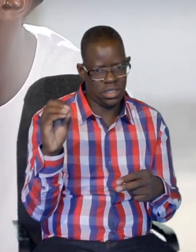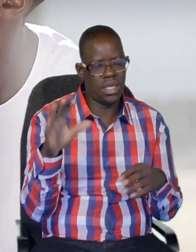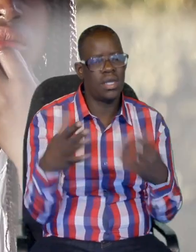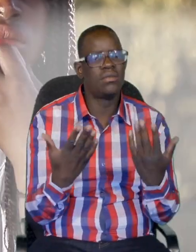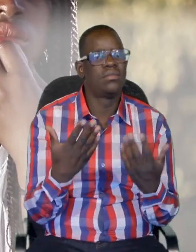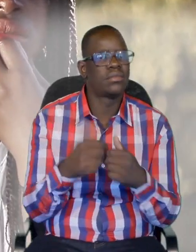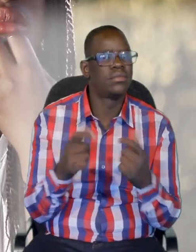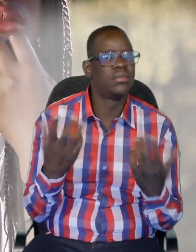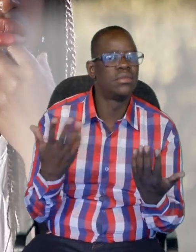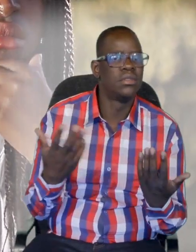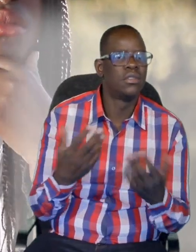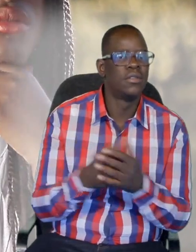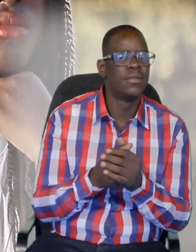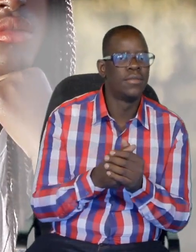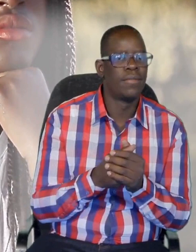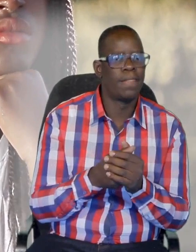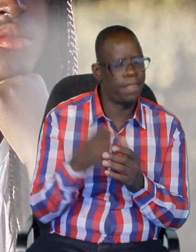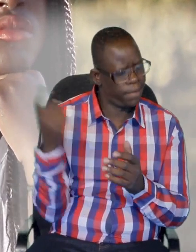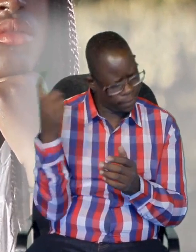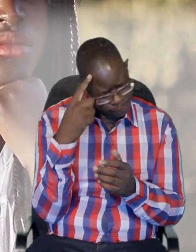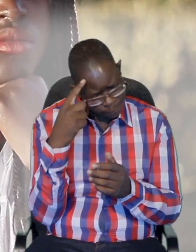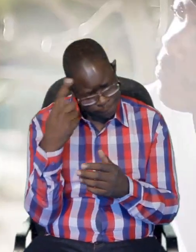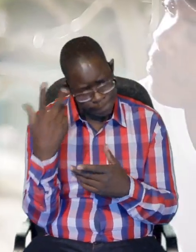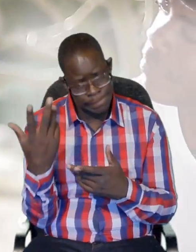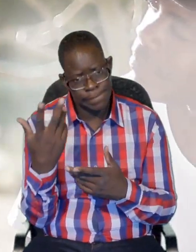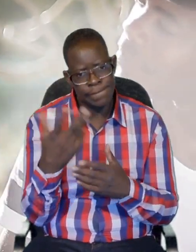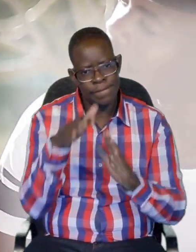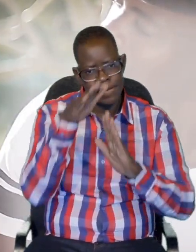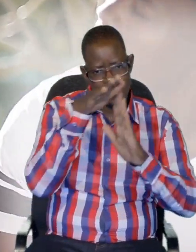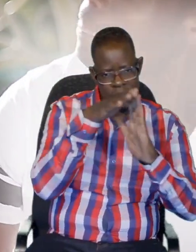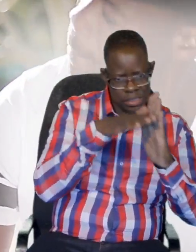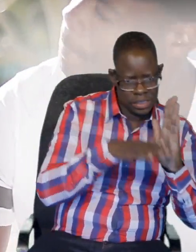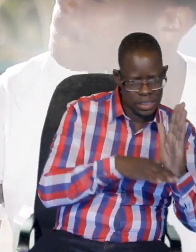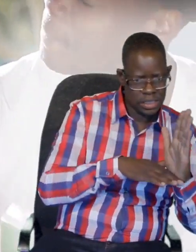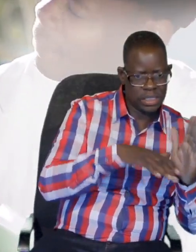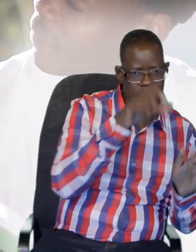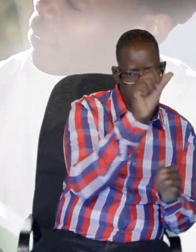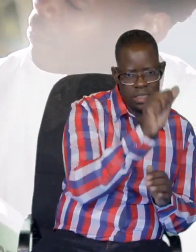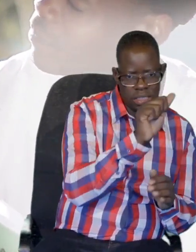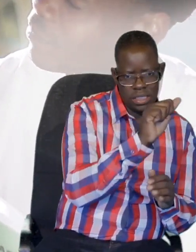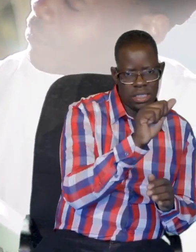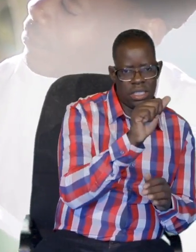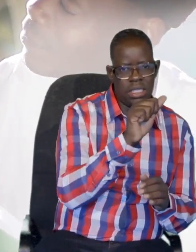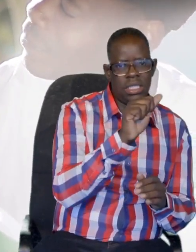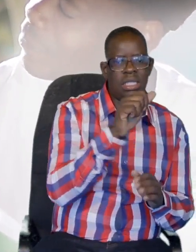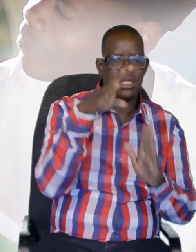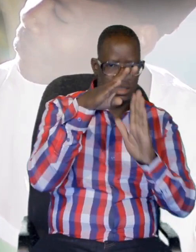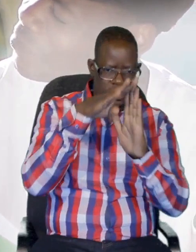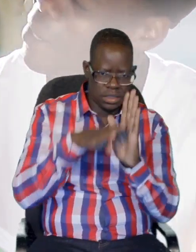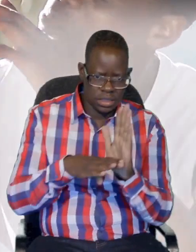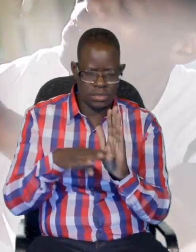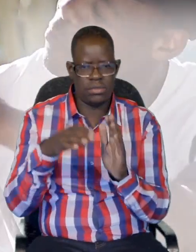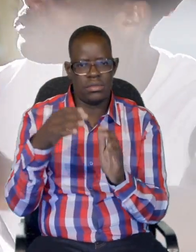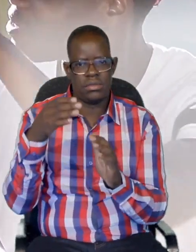Cecil? I think there'll be a decrease in assets, bank, and a decrease in owner's equity